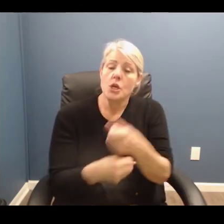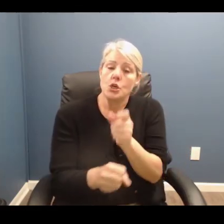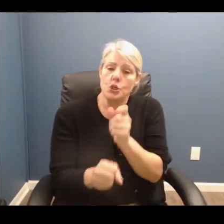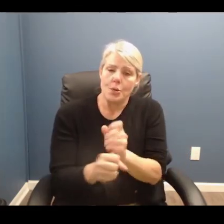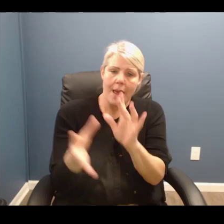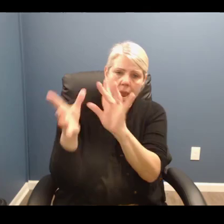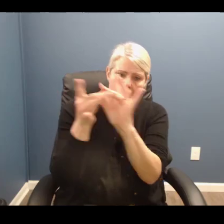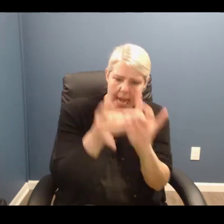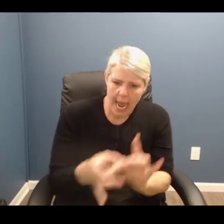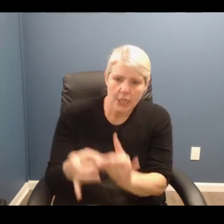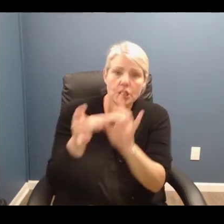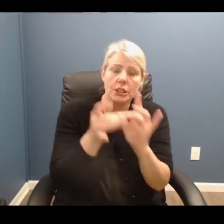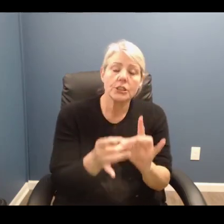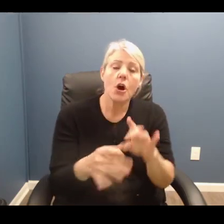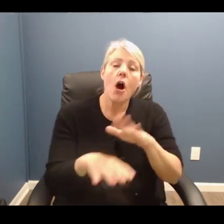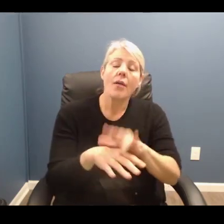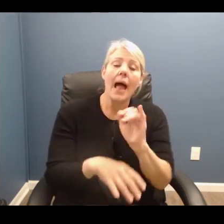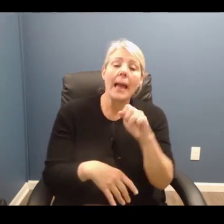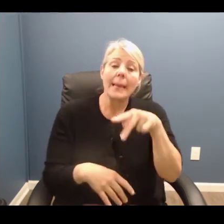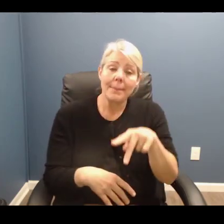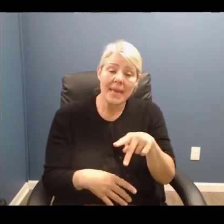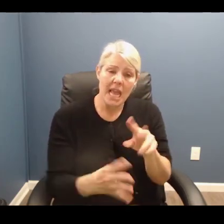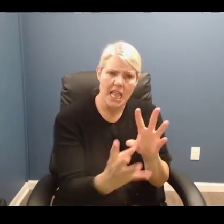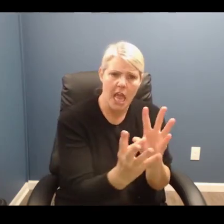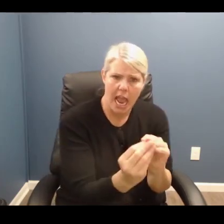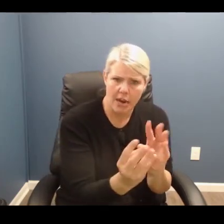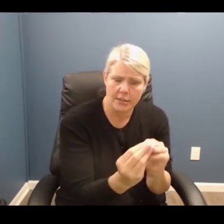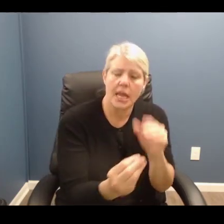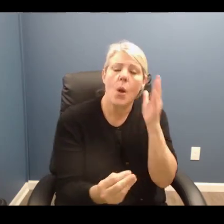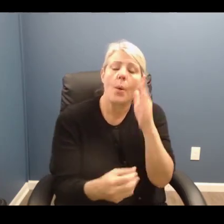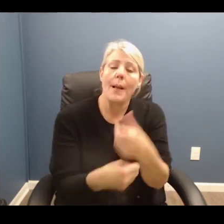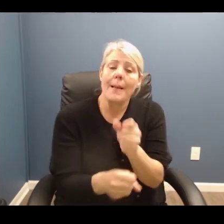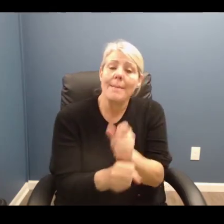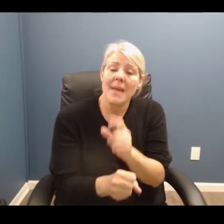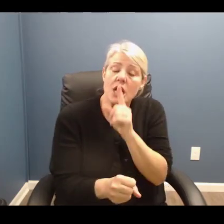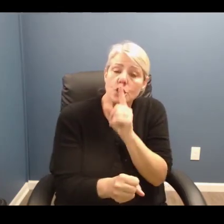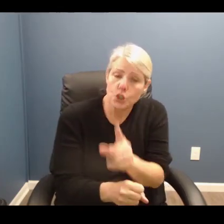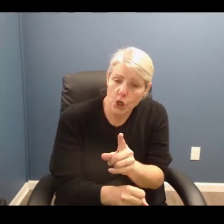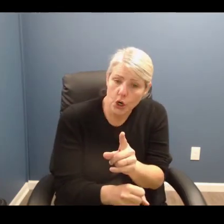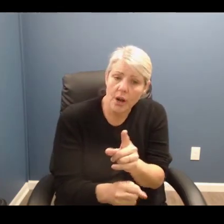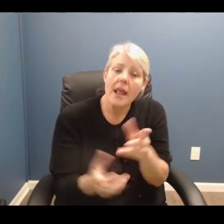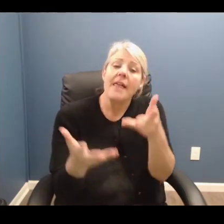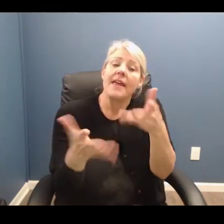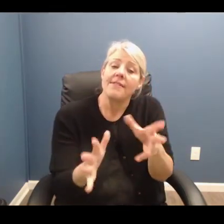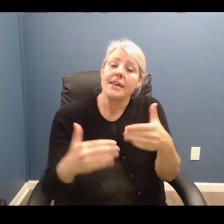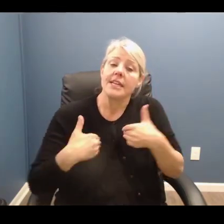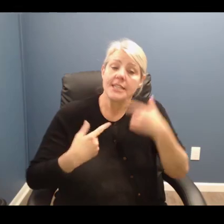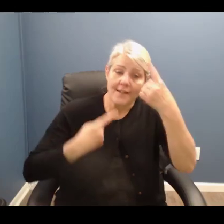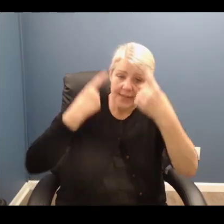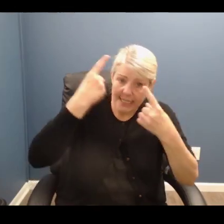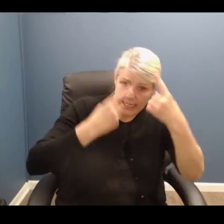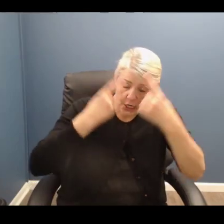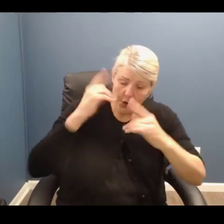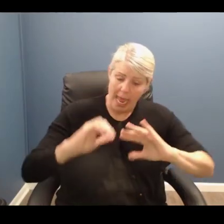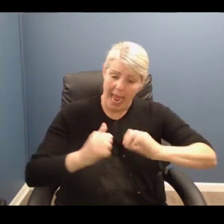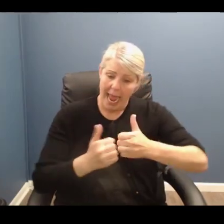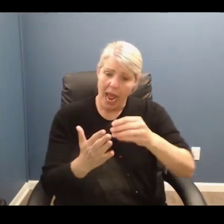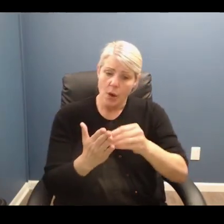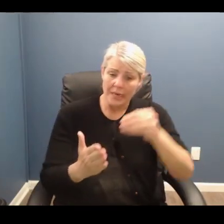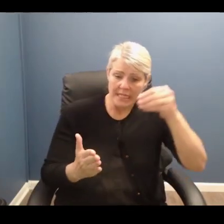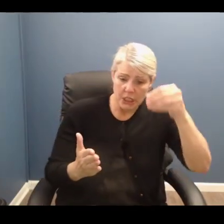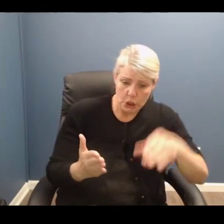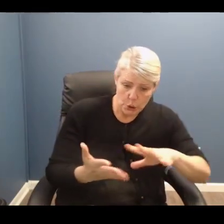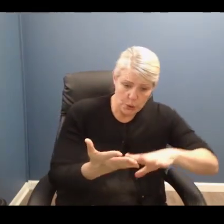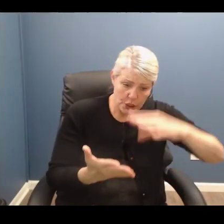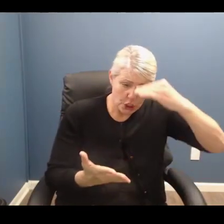those connections throughout the IEP, the ARC will need to ensure they have considered how the student's learning is affected with